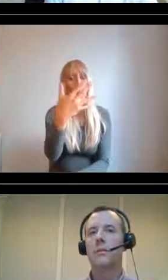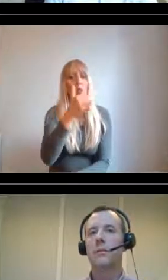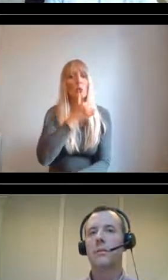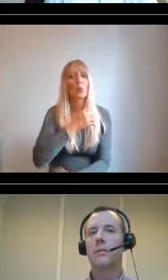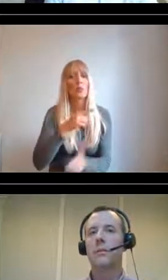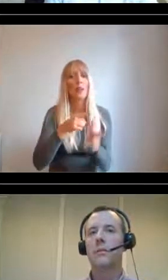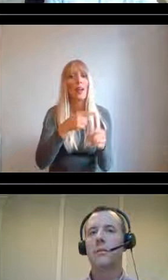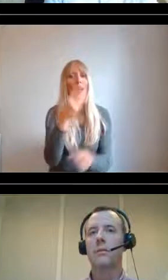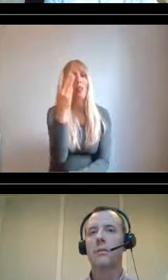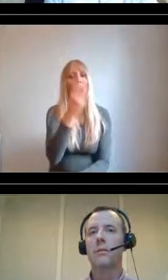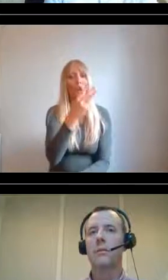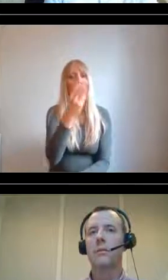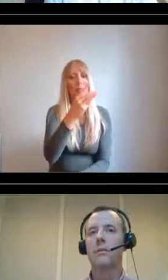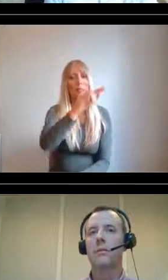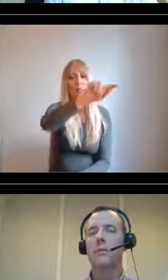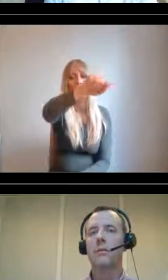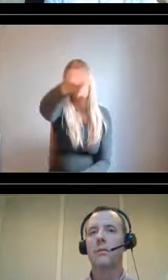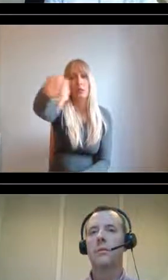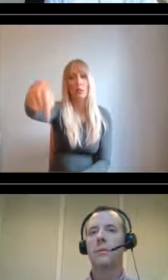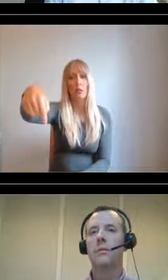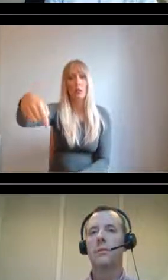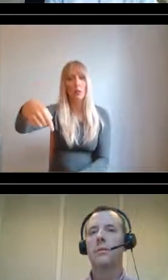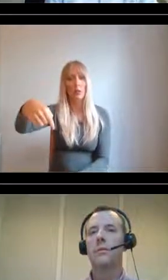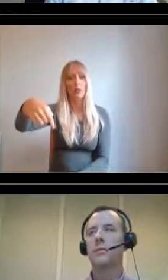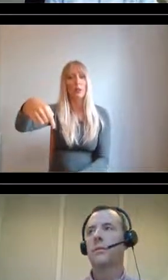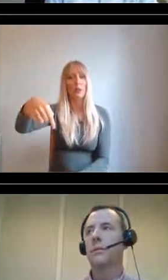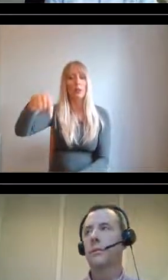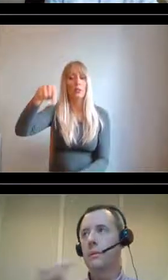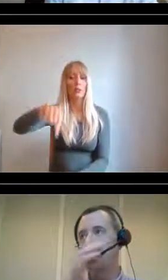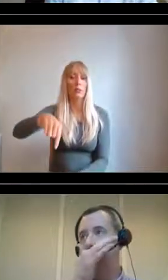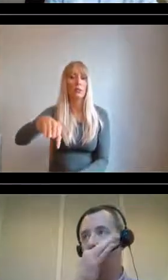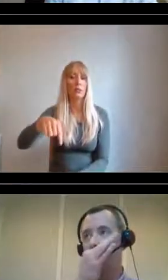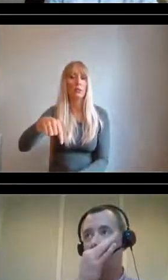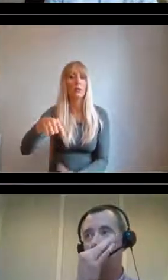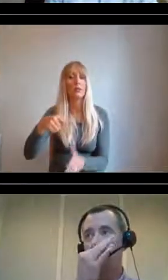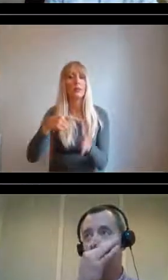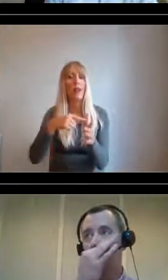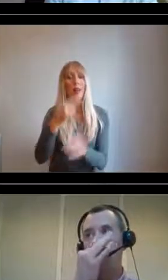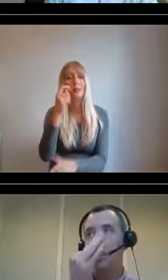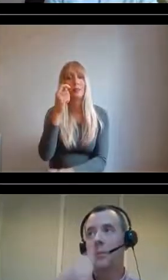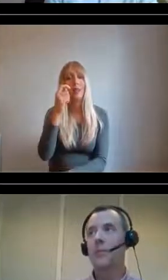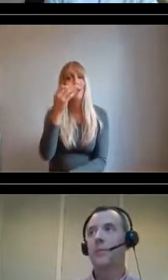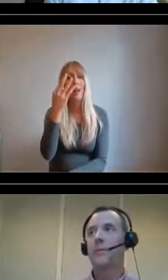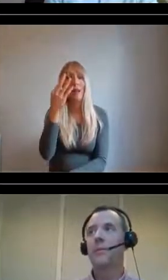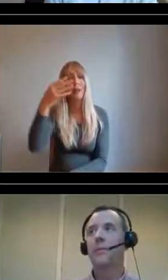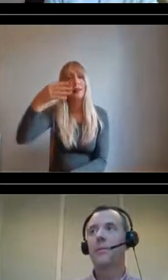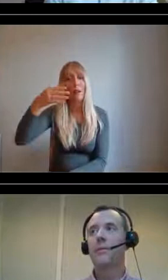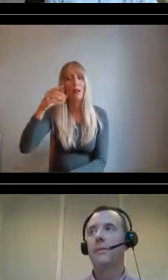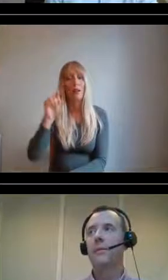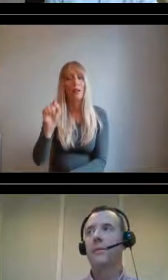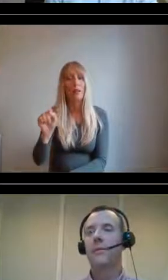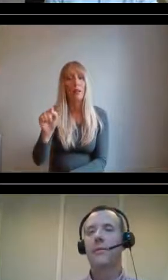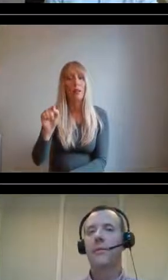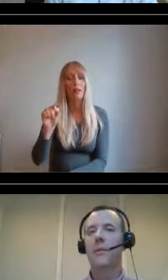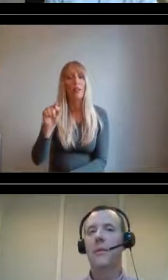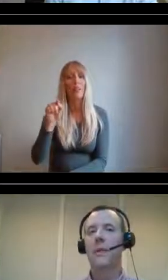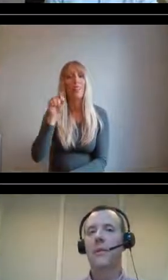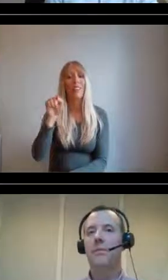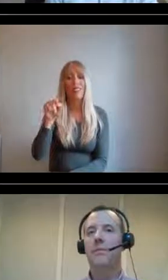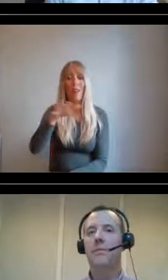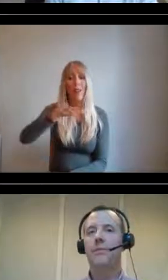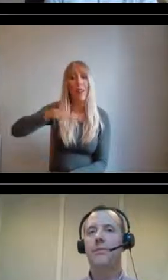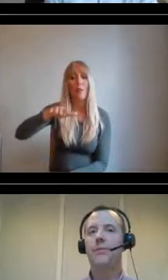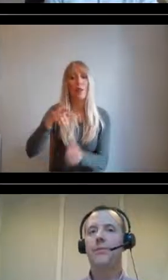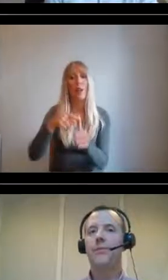A13 and use the existing connection to the 1089, which that section of the A13